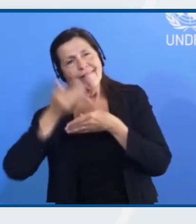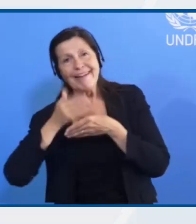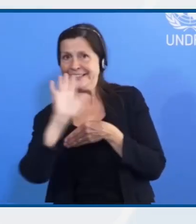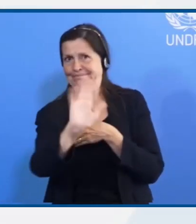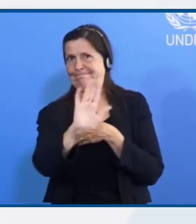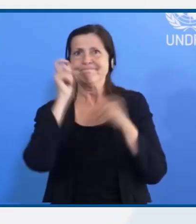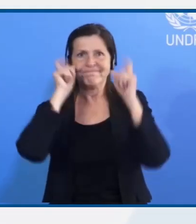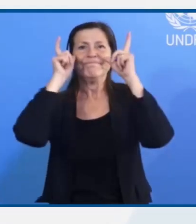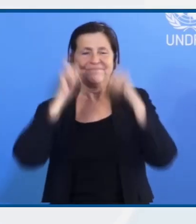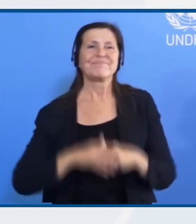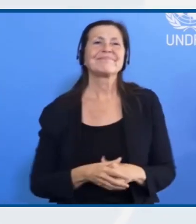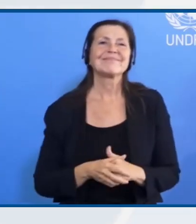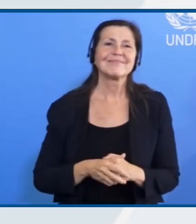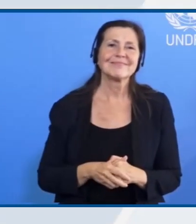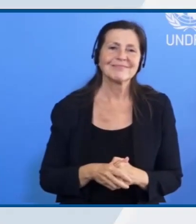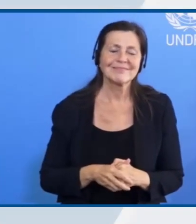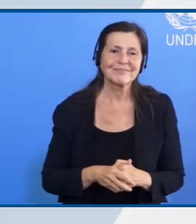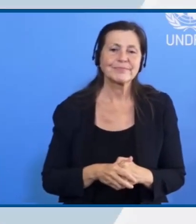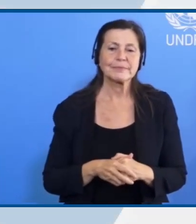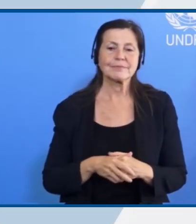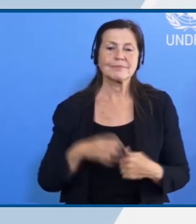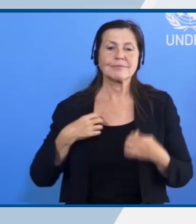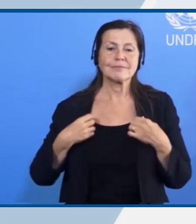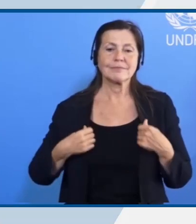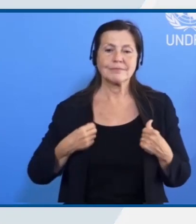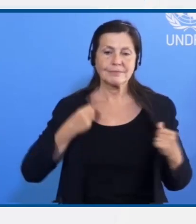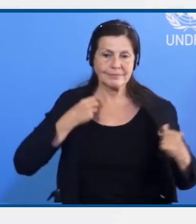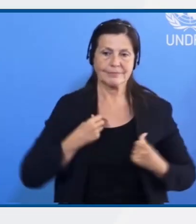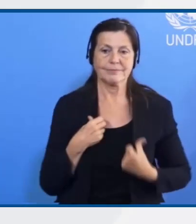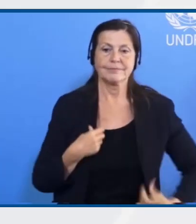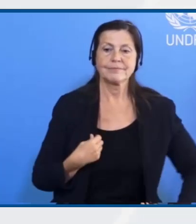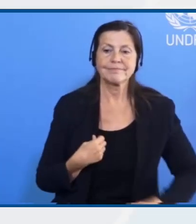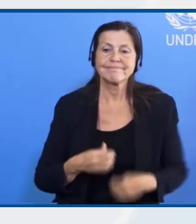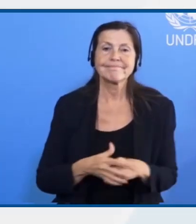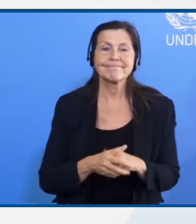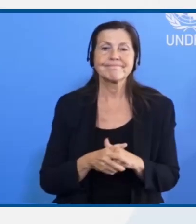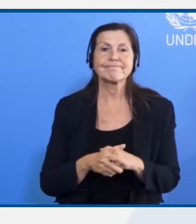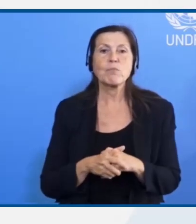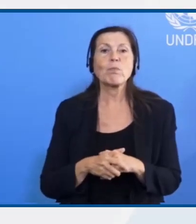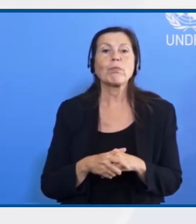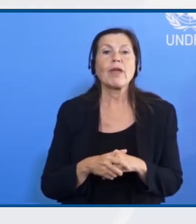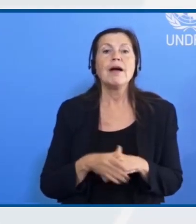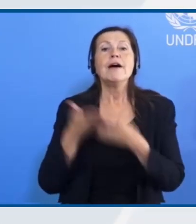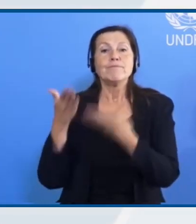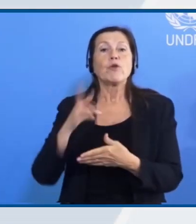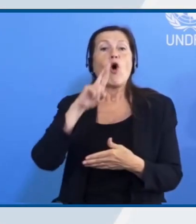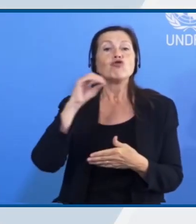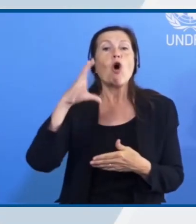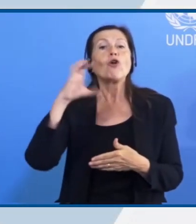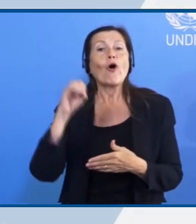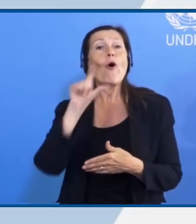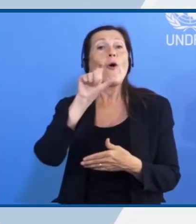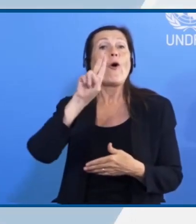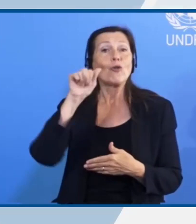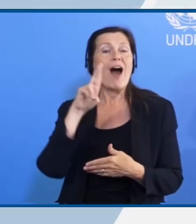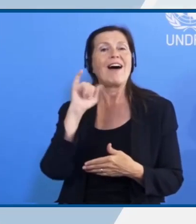further ado, we're going to listen to Mr. Rocco Guarino, who I've already introduced to you as the president of the province of Potenza. We have a pre-recorded